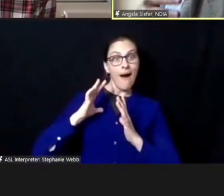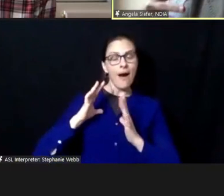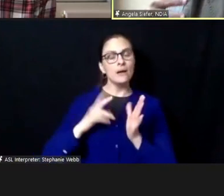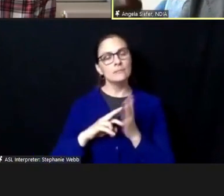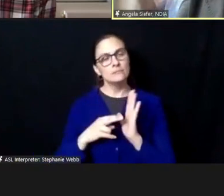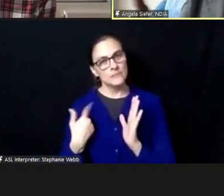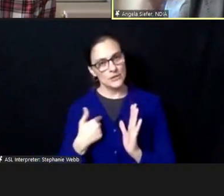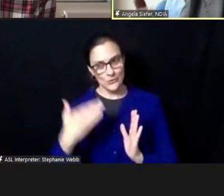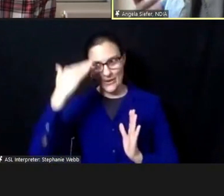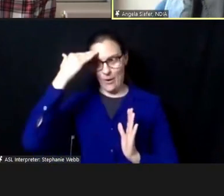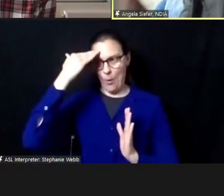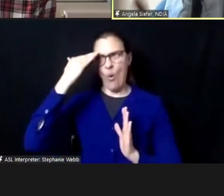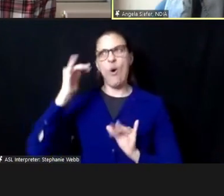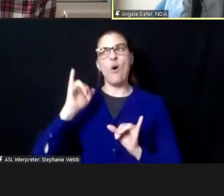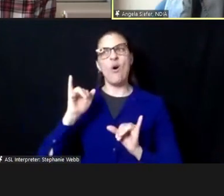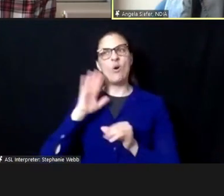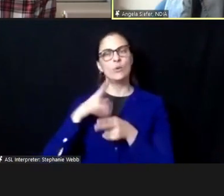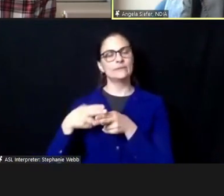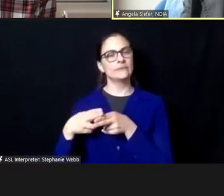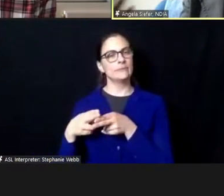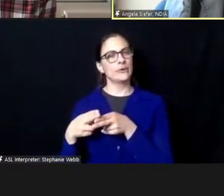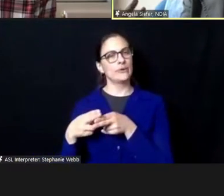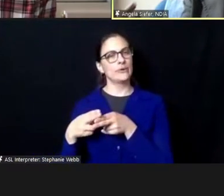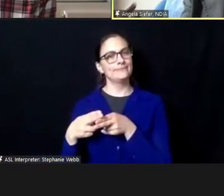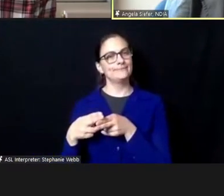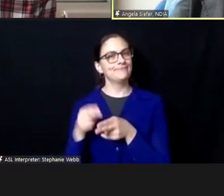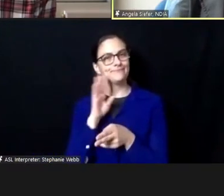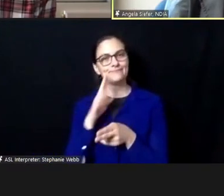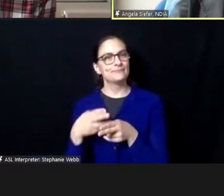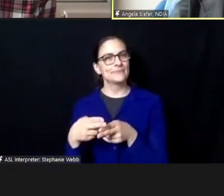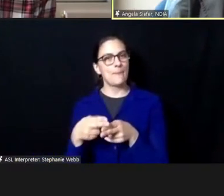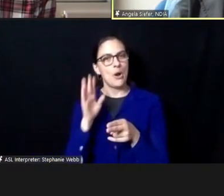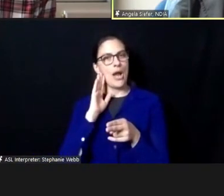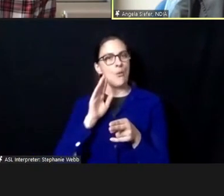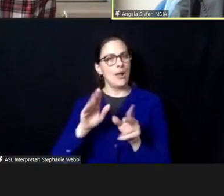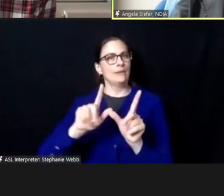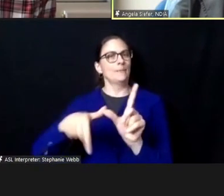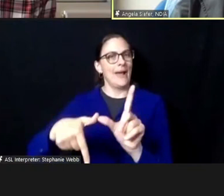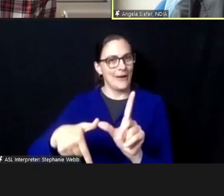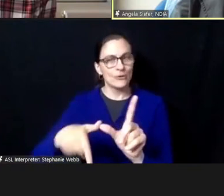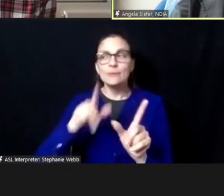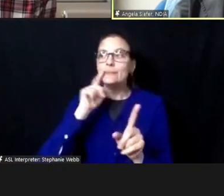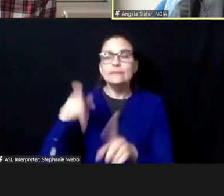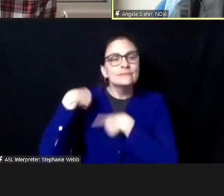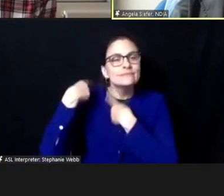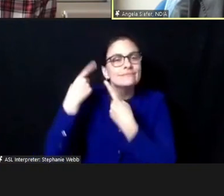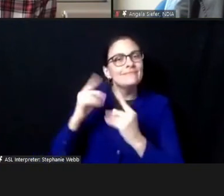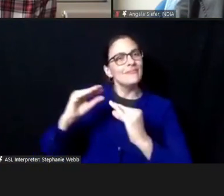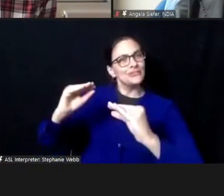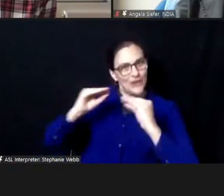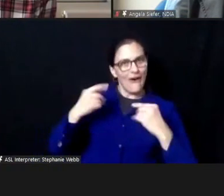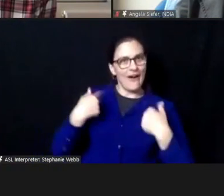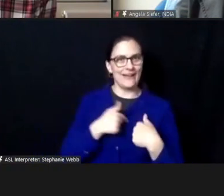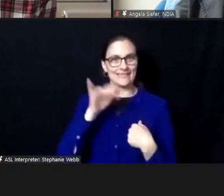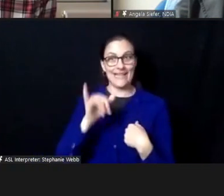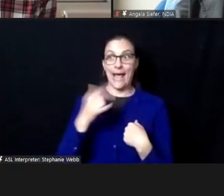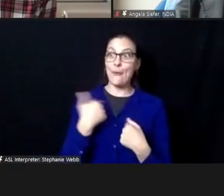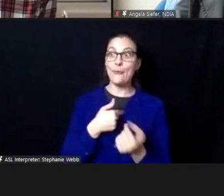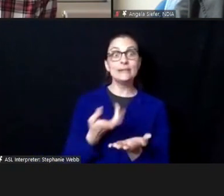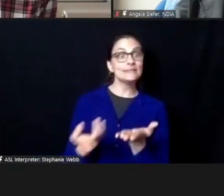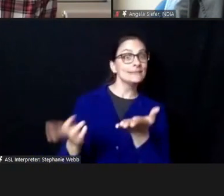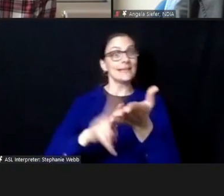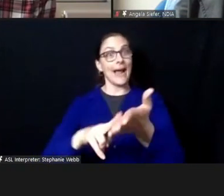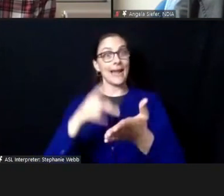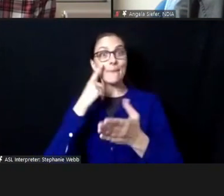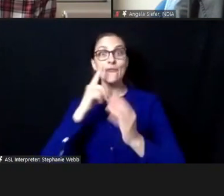been conditioned that that's the way it works when we're purchasing our communication services. And thank you for that. That's an